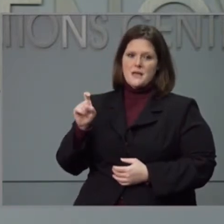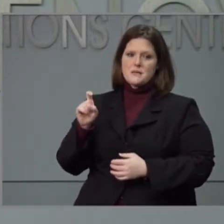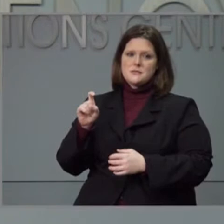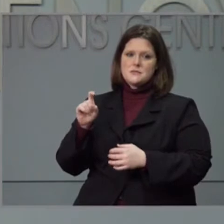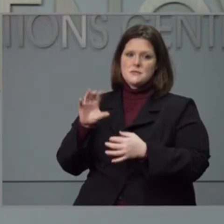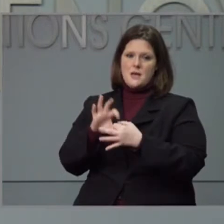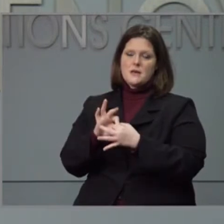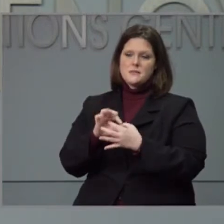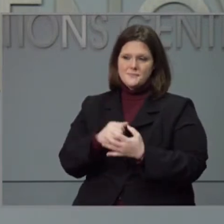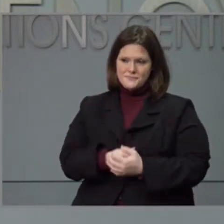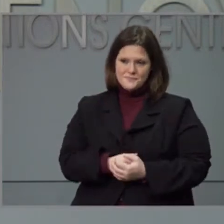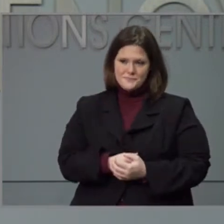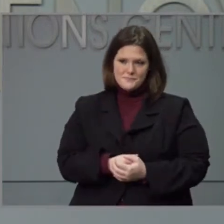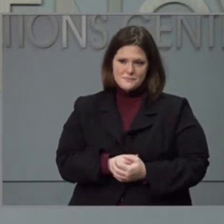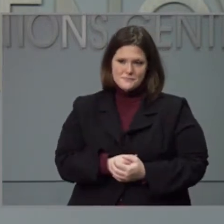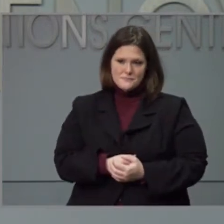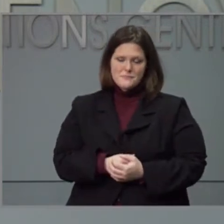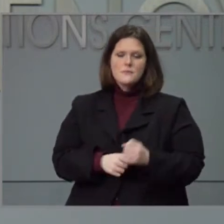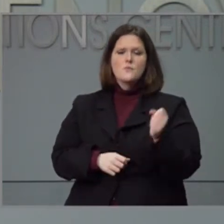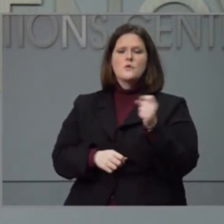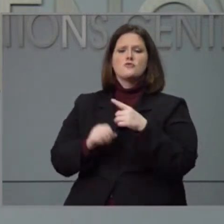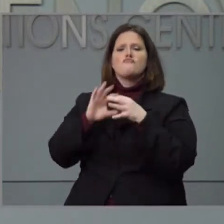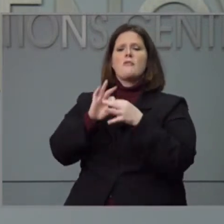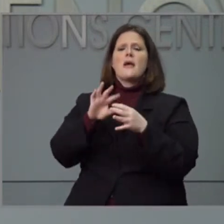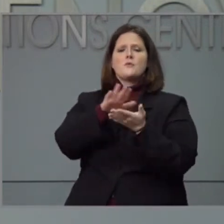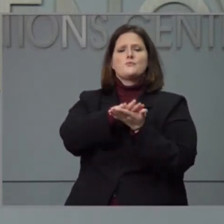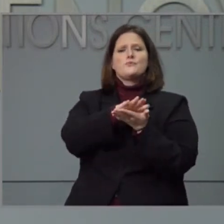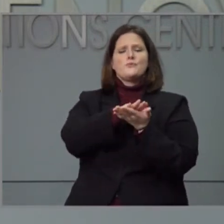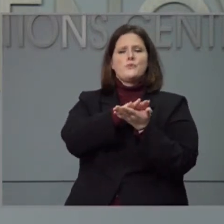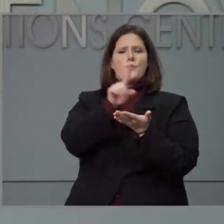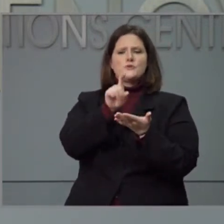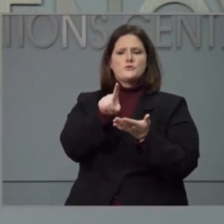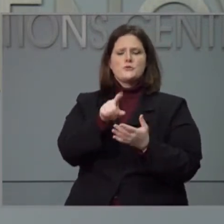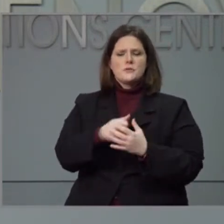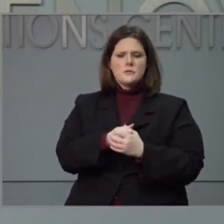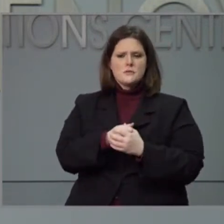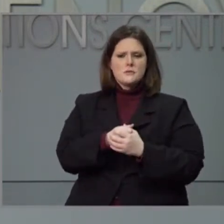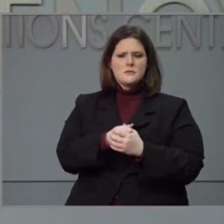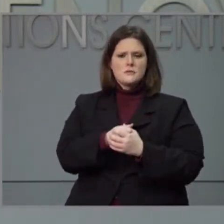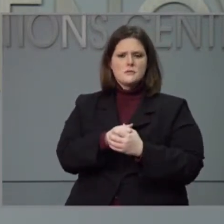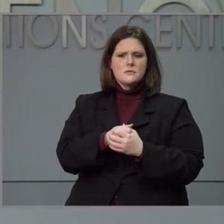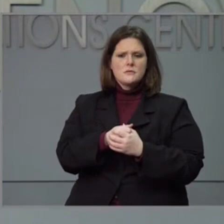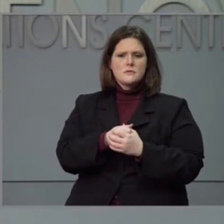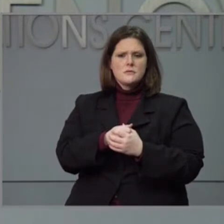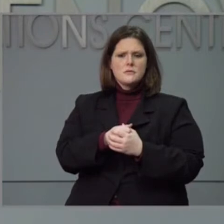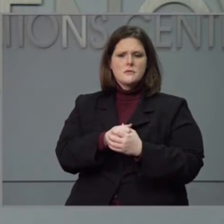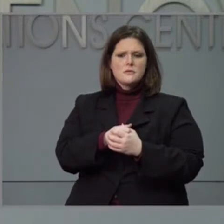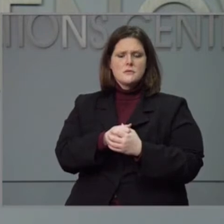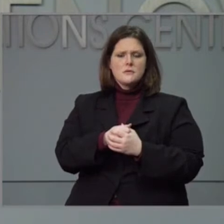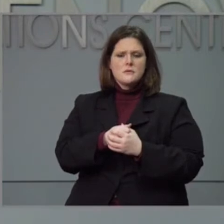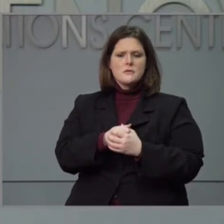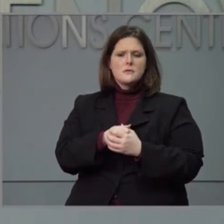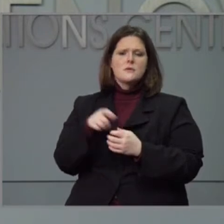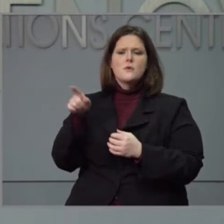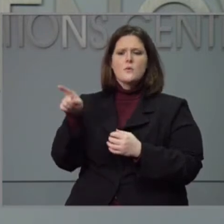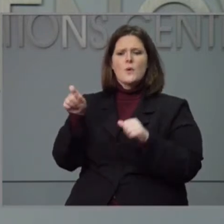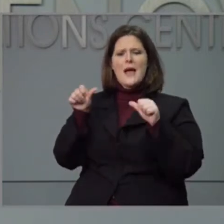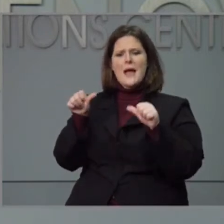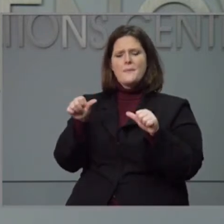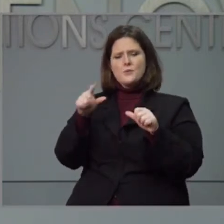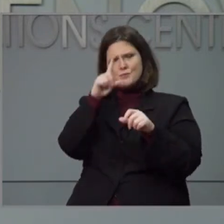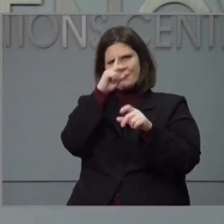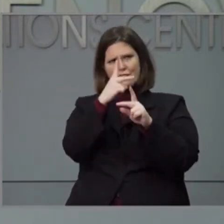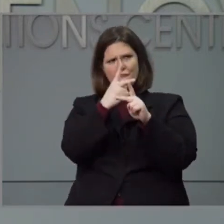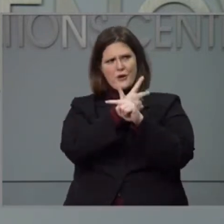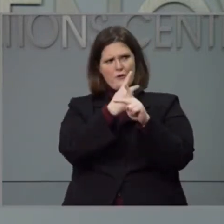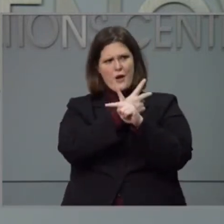on the schools question was asked earlier, is there a way that you're able to trace out if a trickle-down effect may